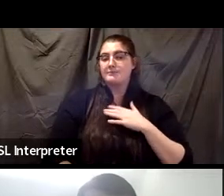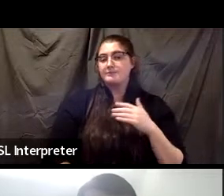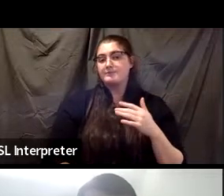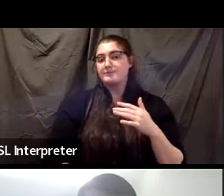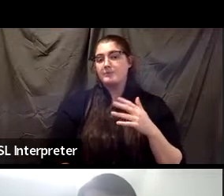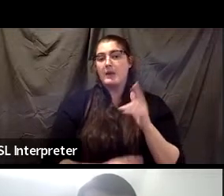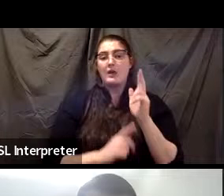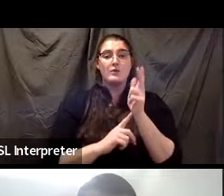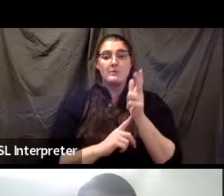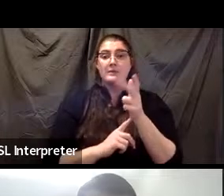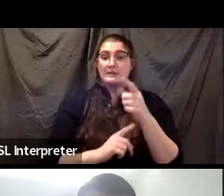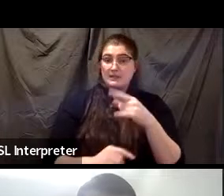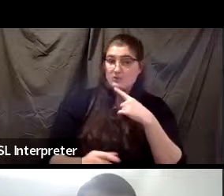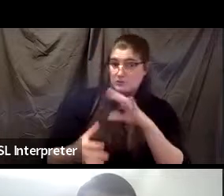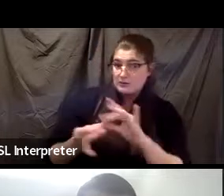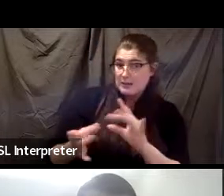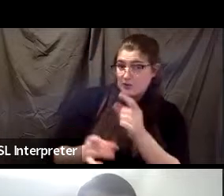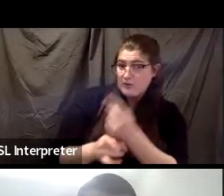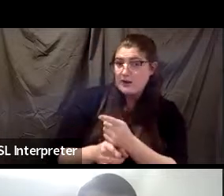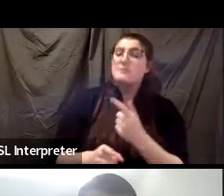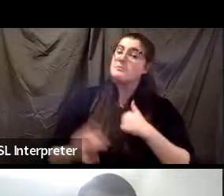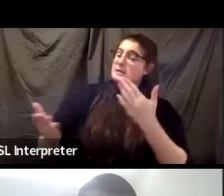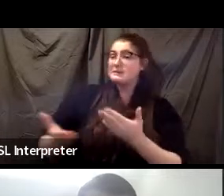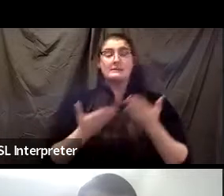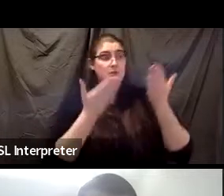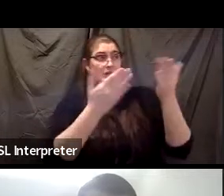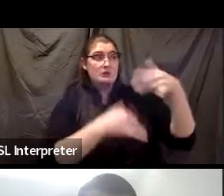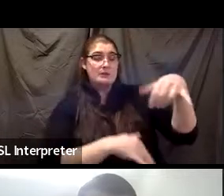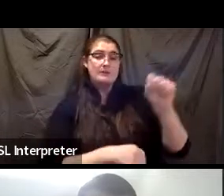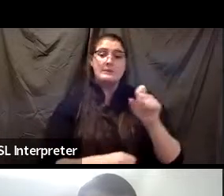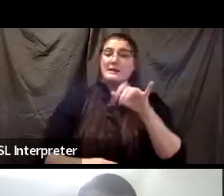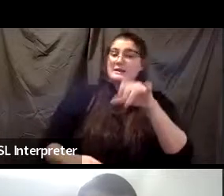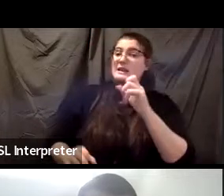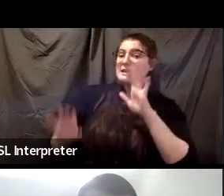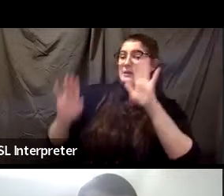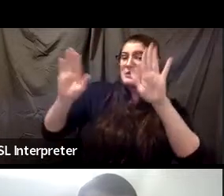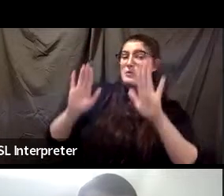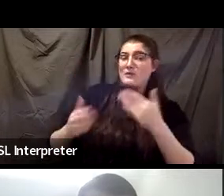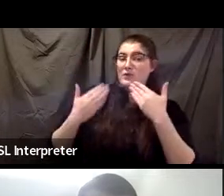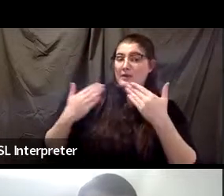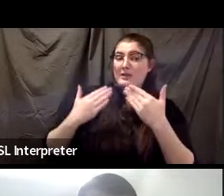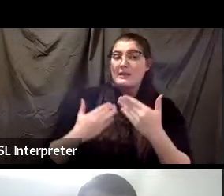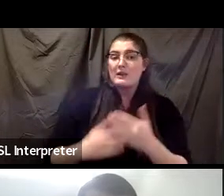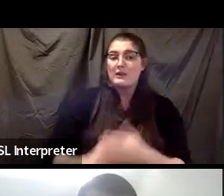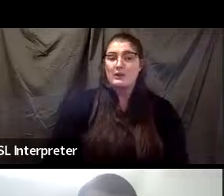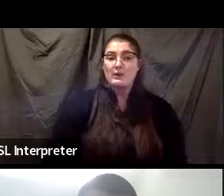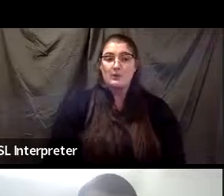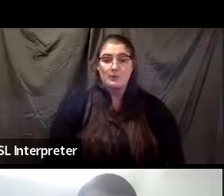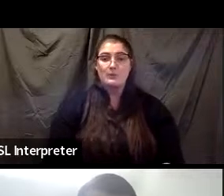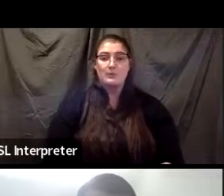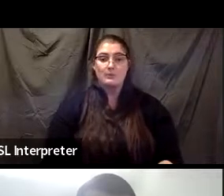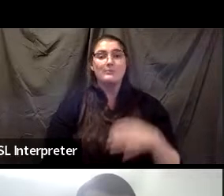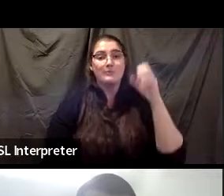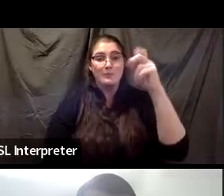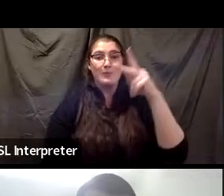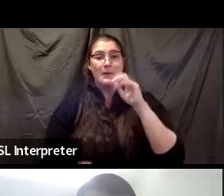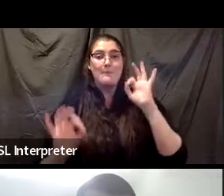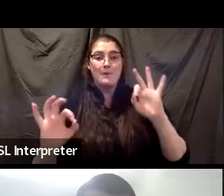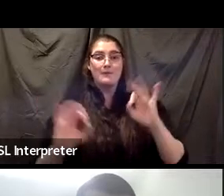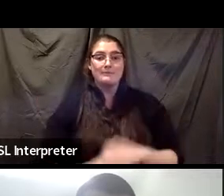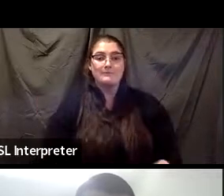3 minutes is what you're saying. My suggestion. Yes, that would be wonderful. Thank you so much, Commissioner. Okay, perfect.